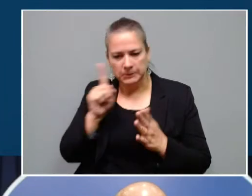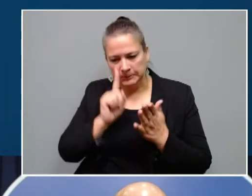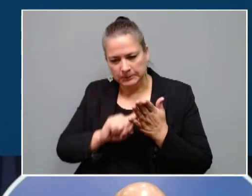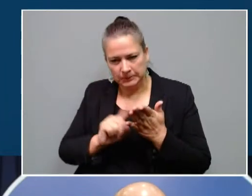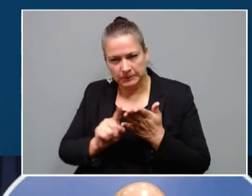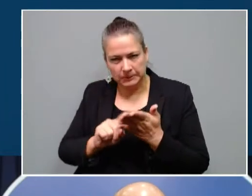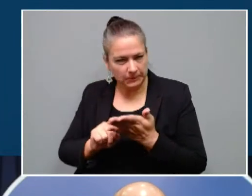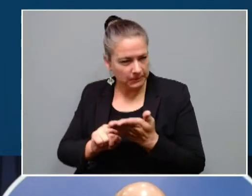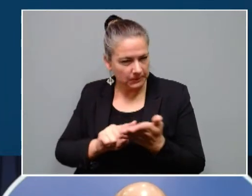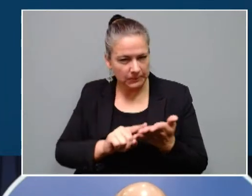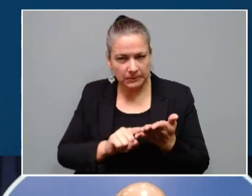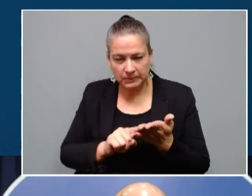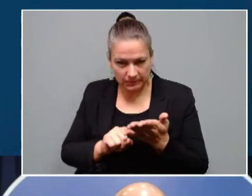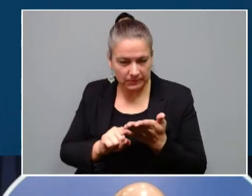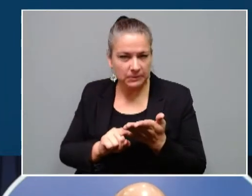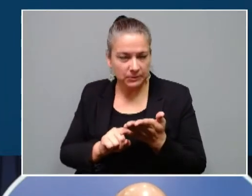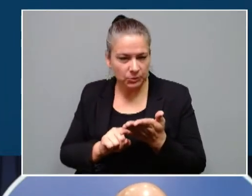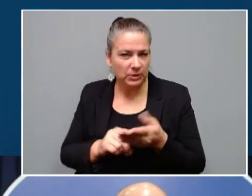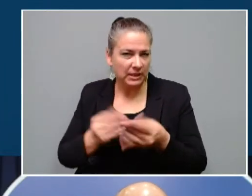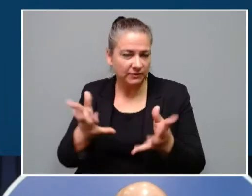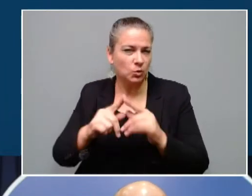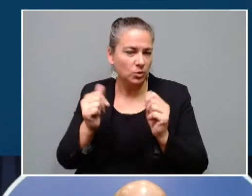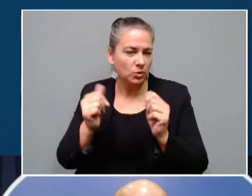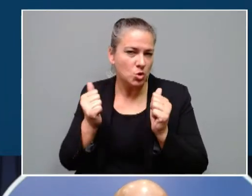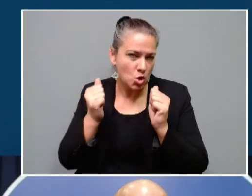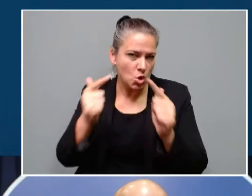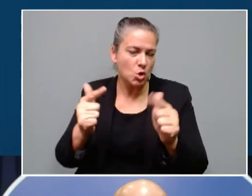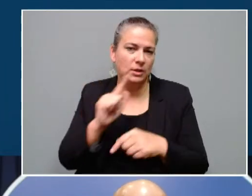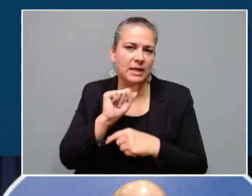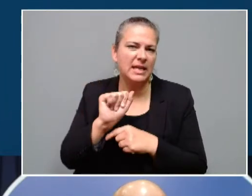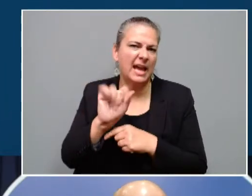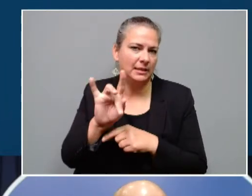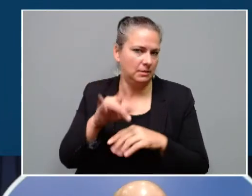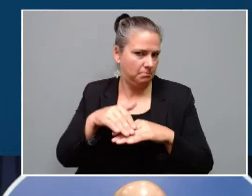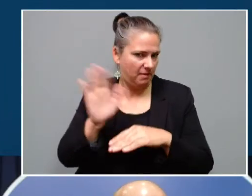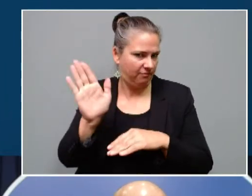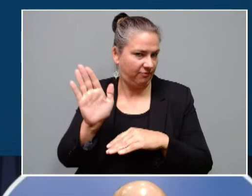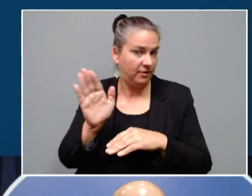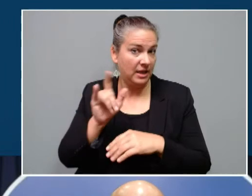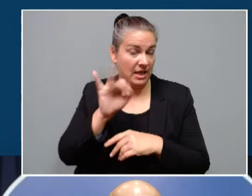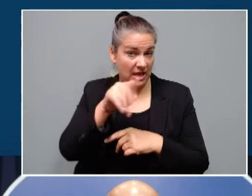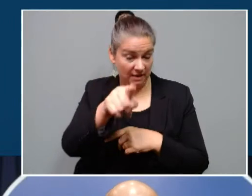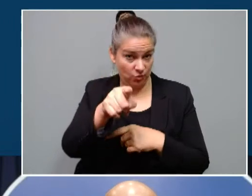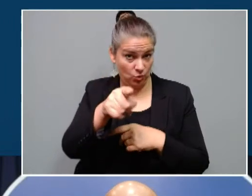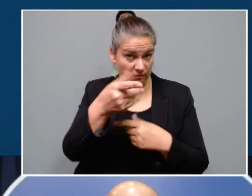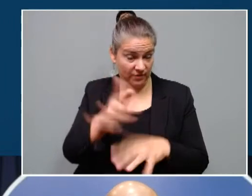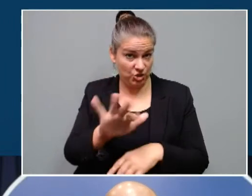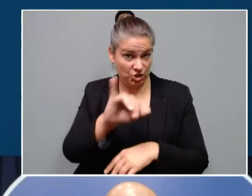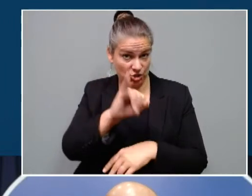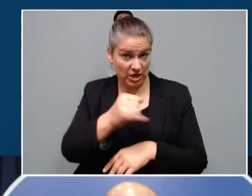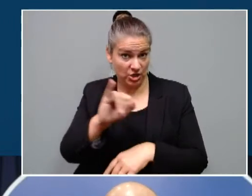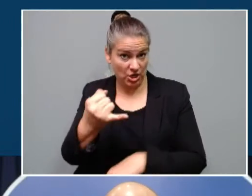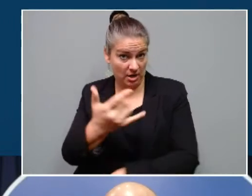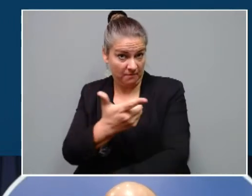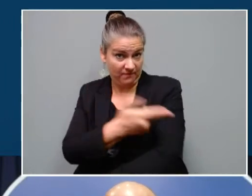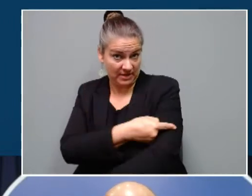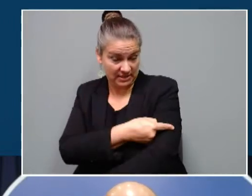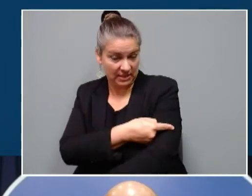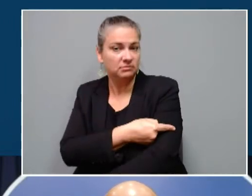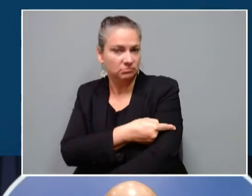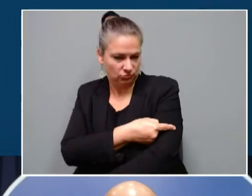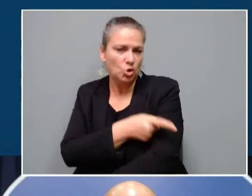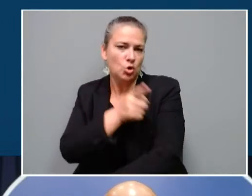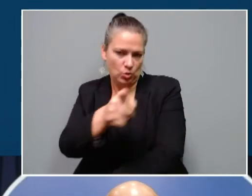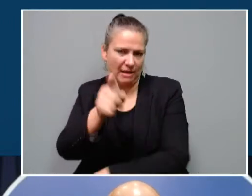all persons, so that's all persons 18 and older who have received a J&J vaccine, that you should all be eligible